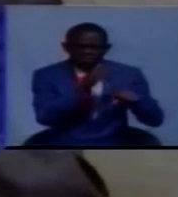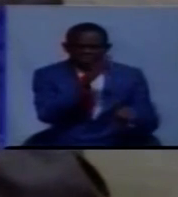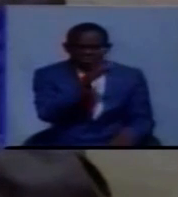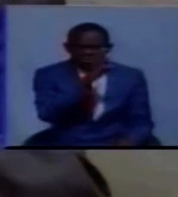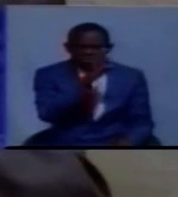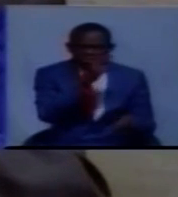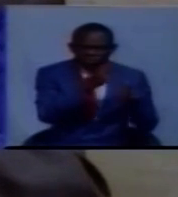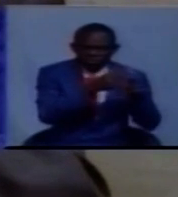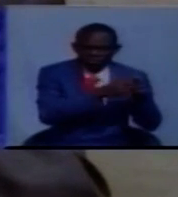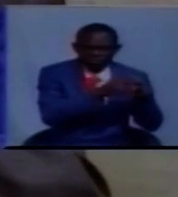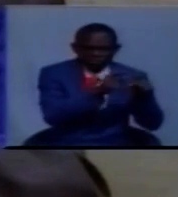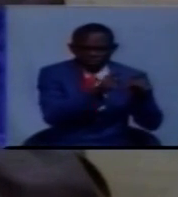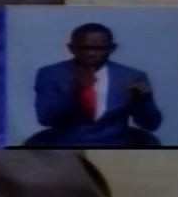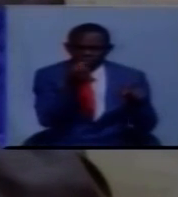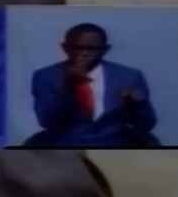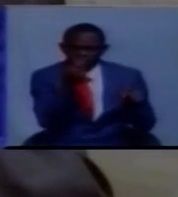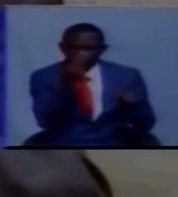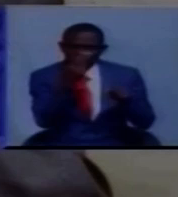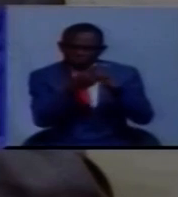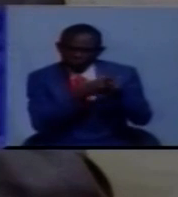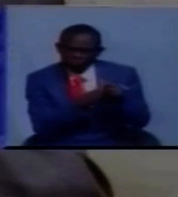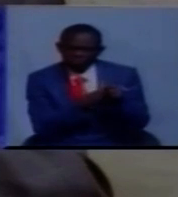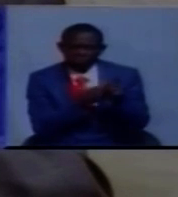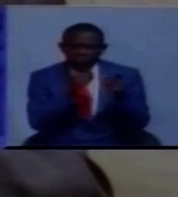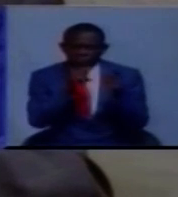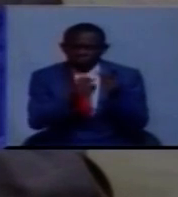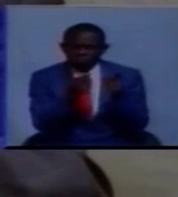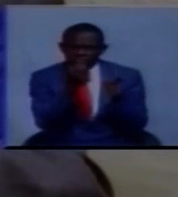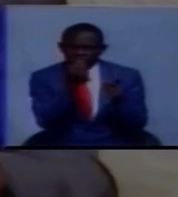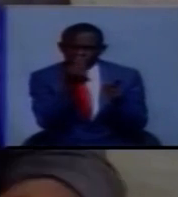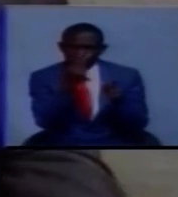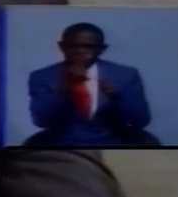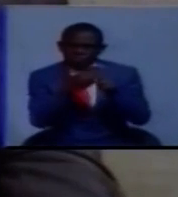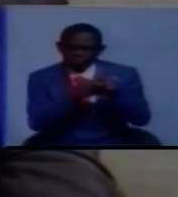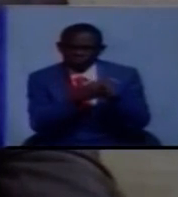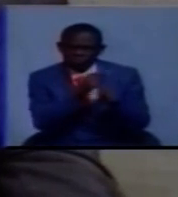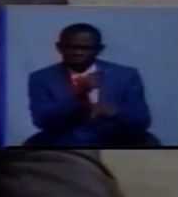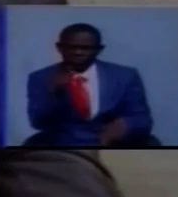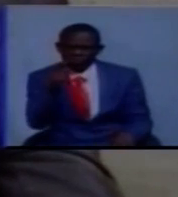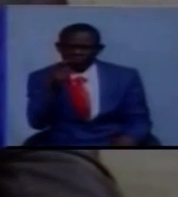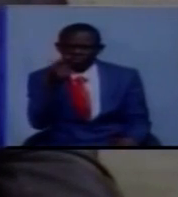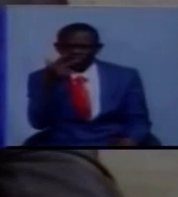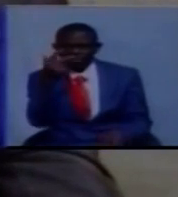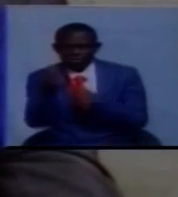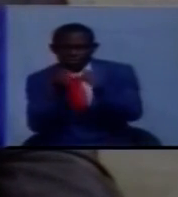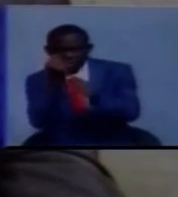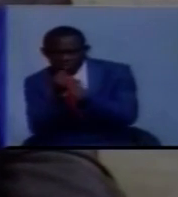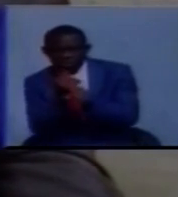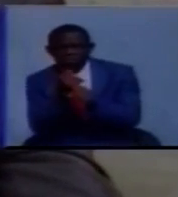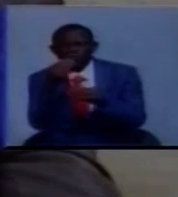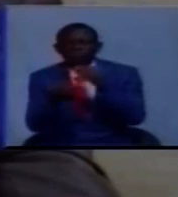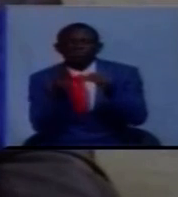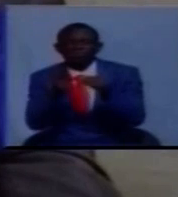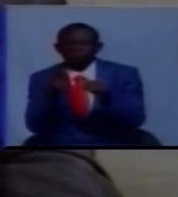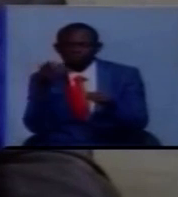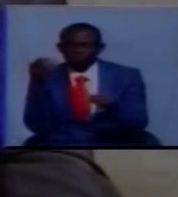months to 1 year, 1 year to 2 years, or 2 years to 3 years, those should be fixed-term contracts. So those people